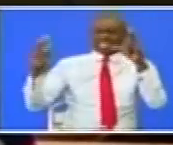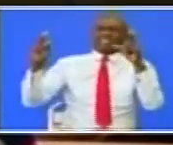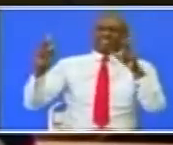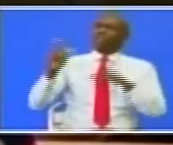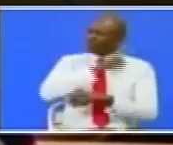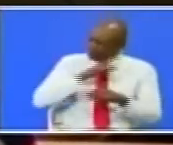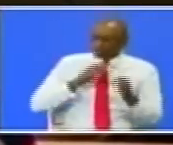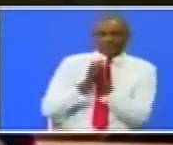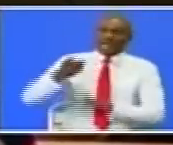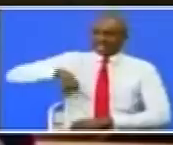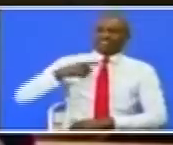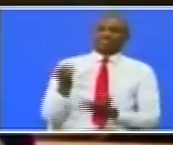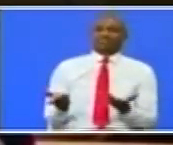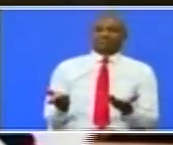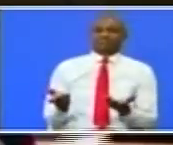and the Lord is with us.